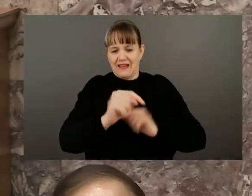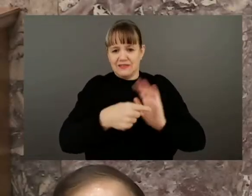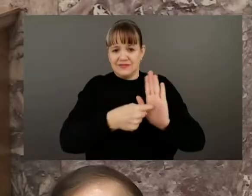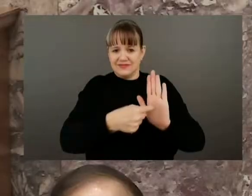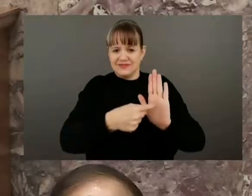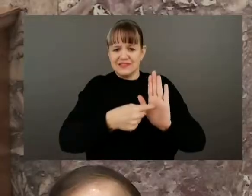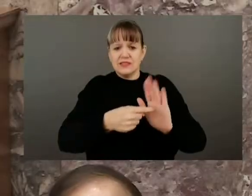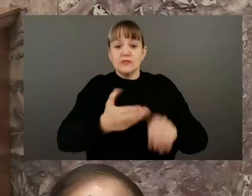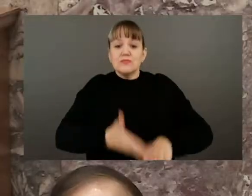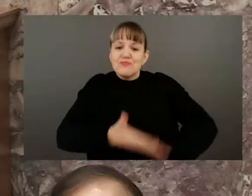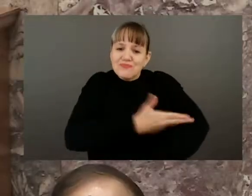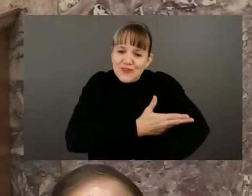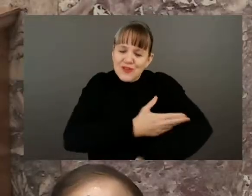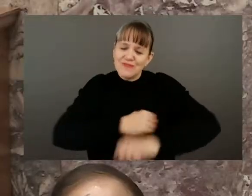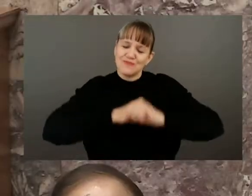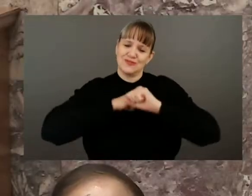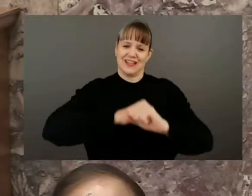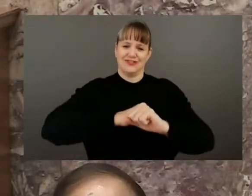better